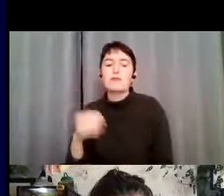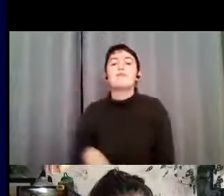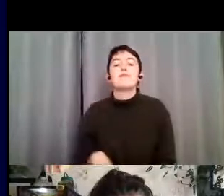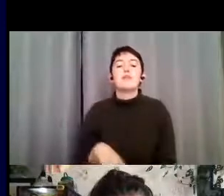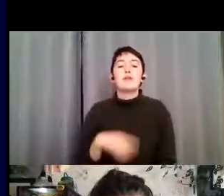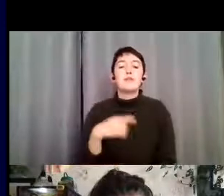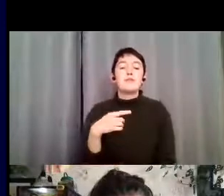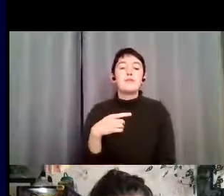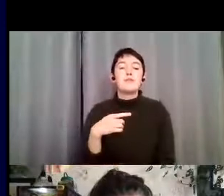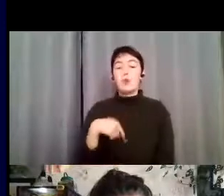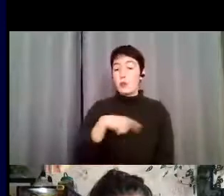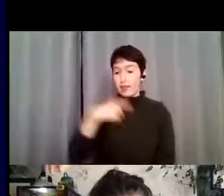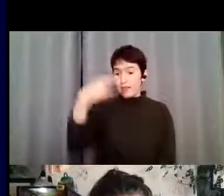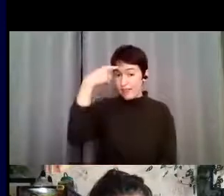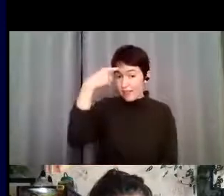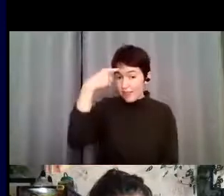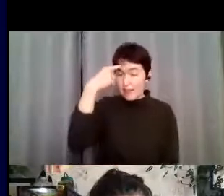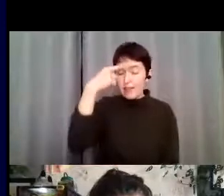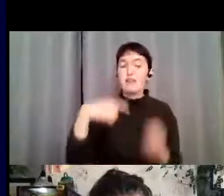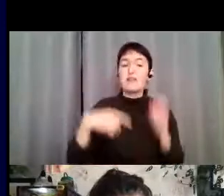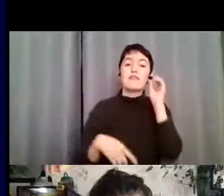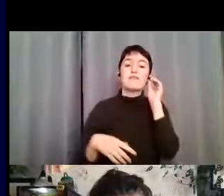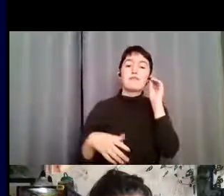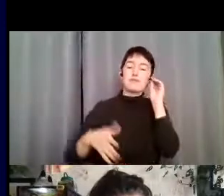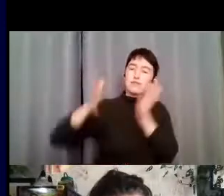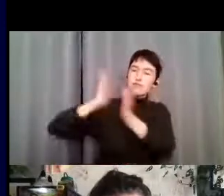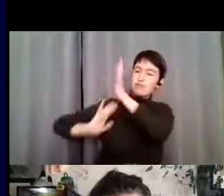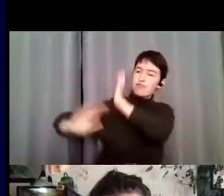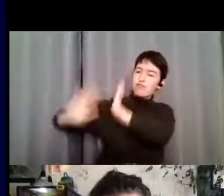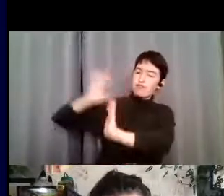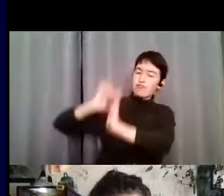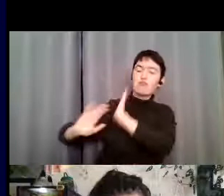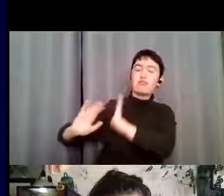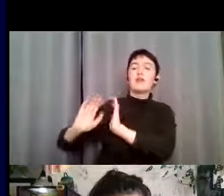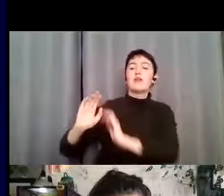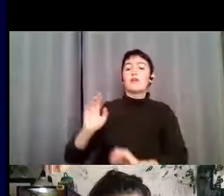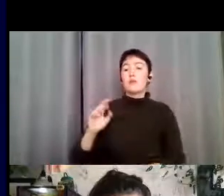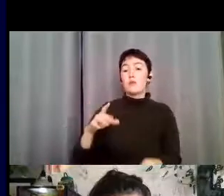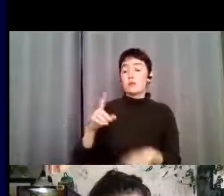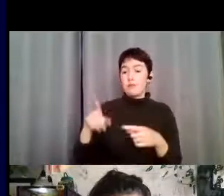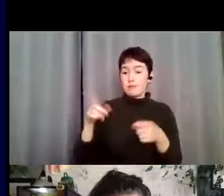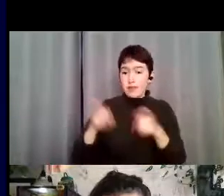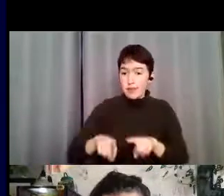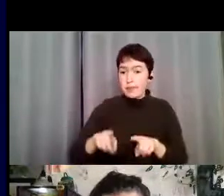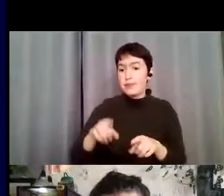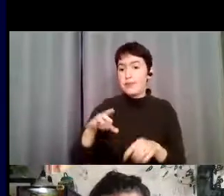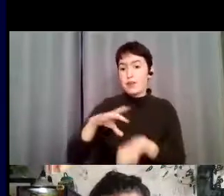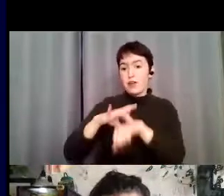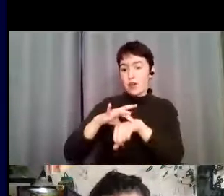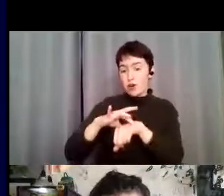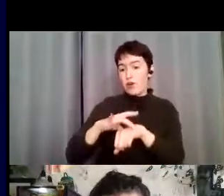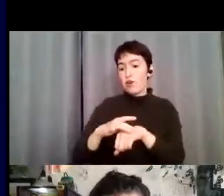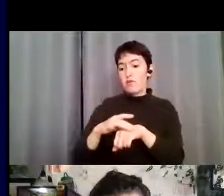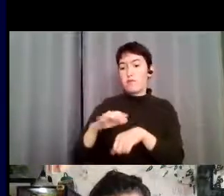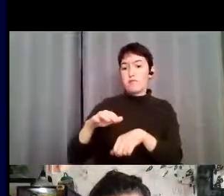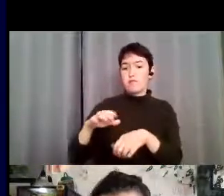think that long ago, at the very beginning, when Earth formed, it was a smaller